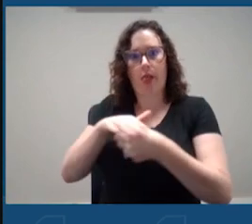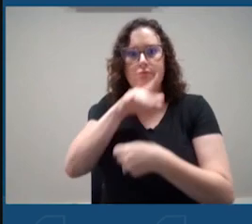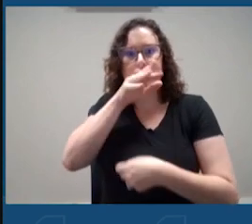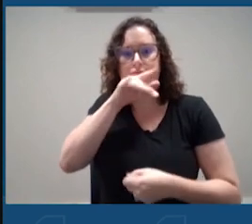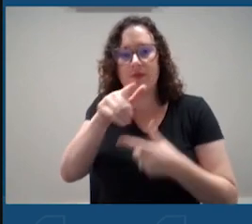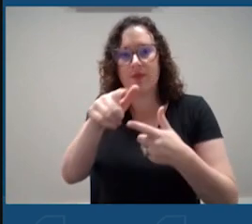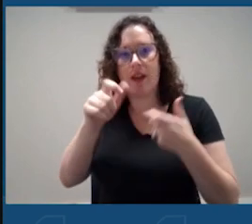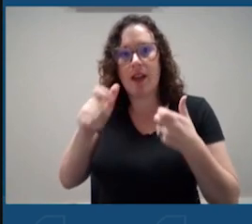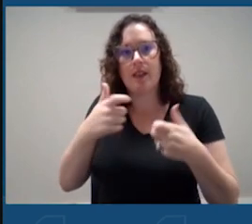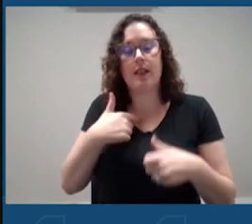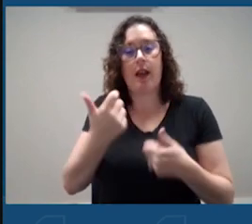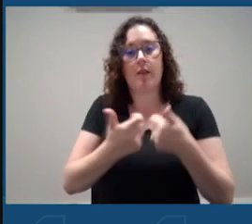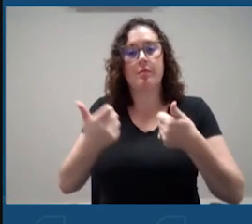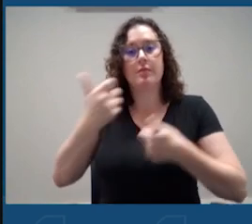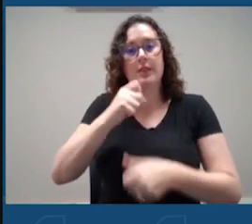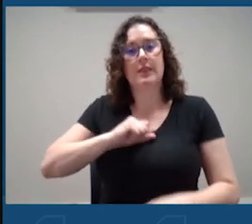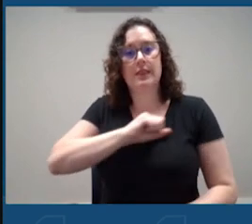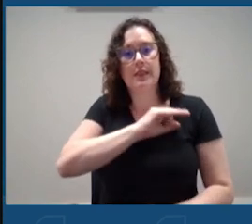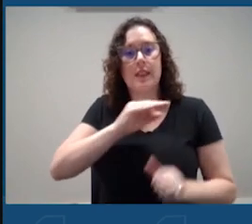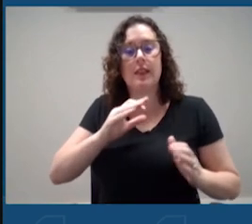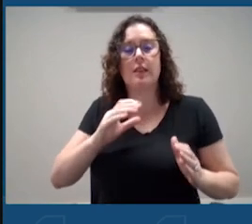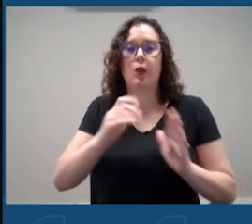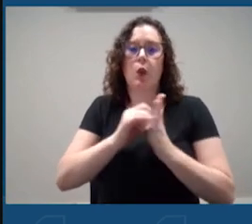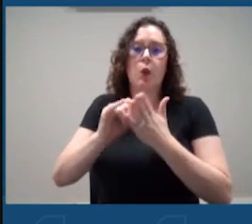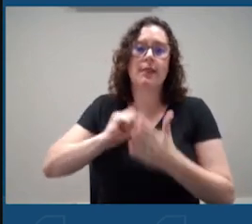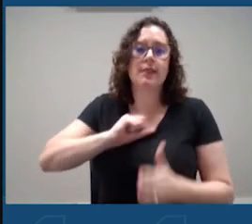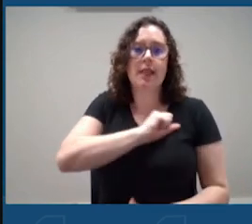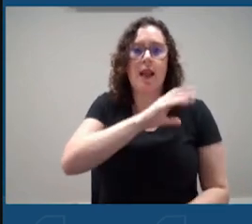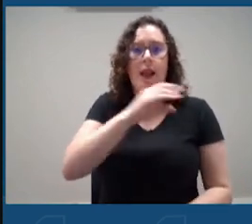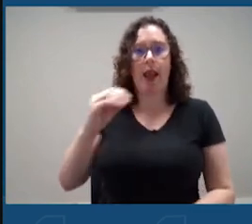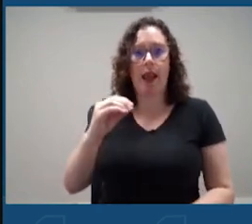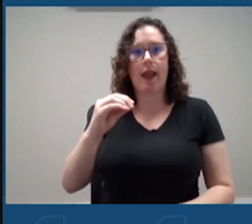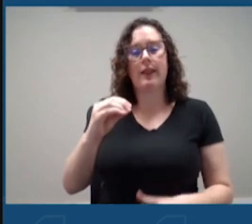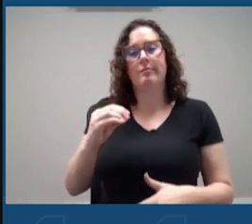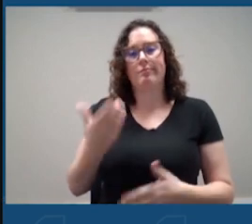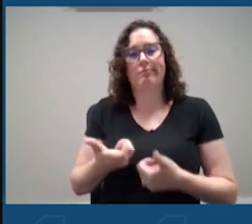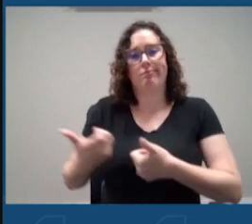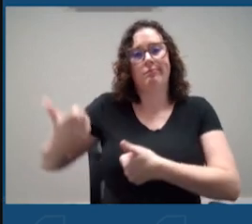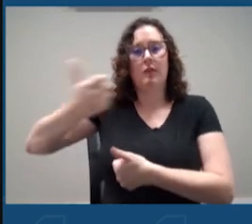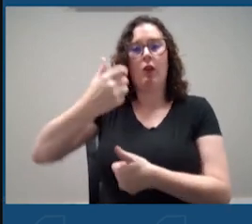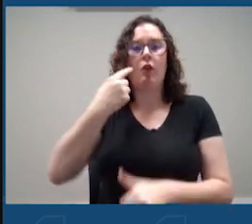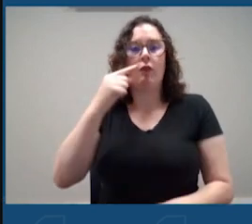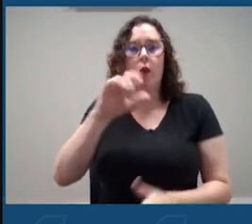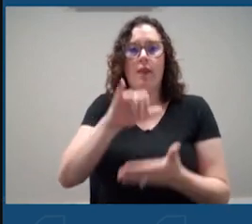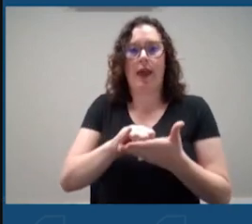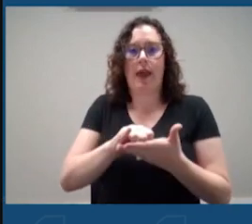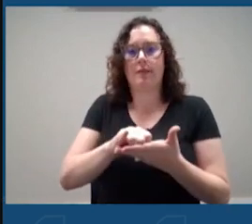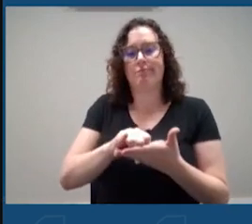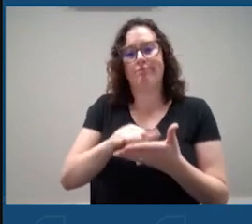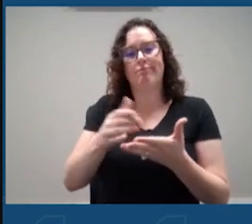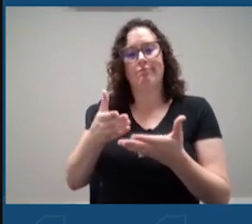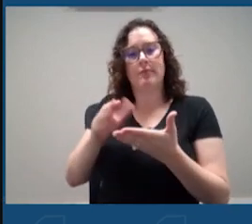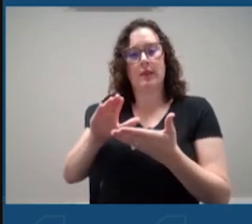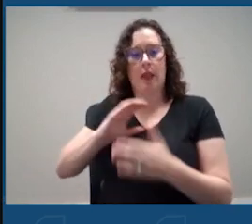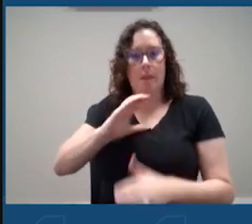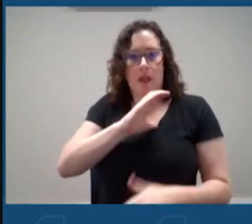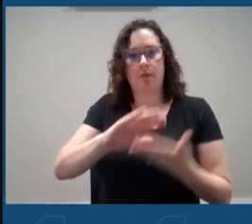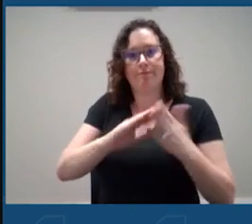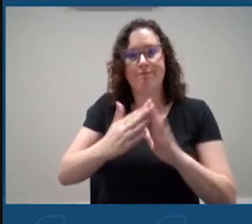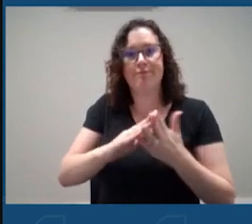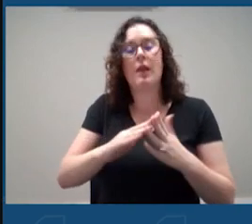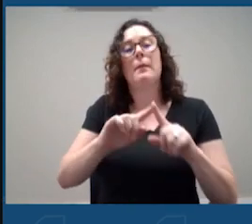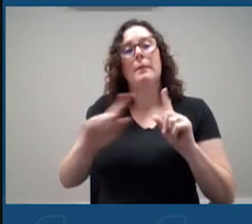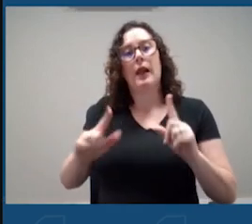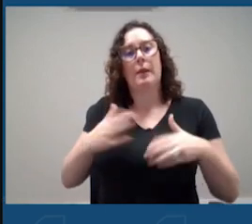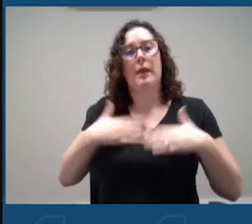in the New York State Senate, as well as the Chairman of the Energy and Telecommunications Committee. And really just honored and pleased to be here with my colleagues for